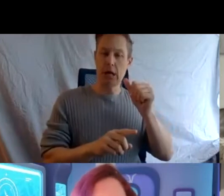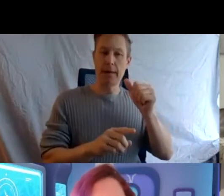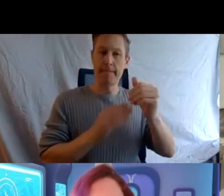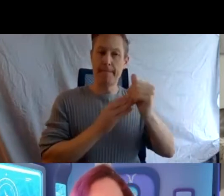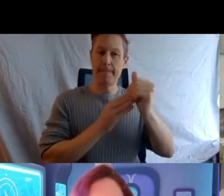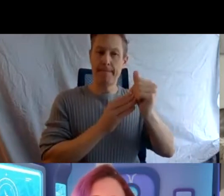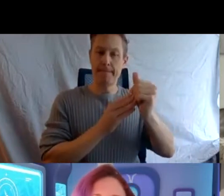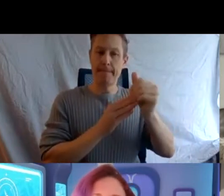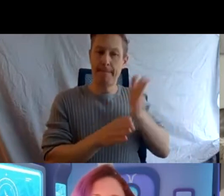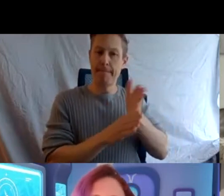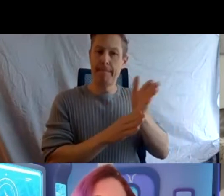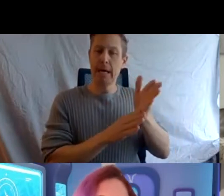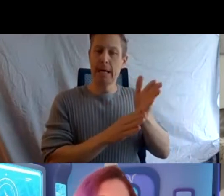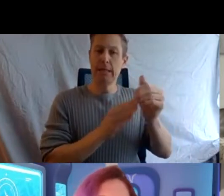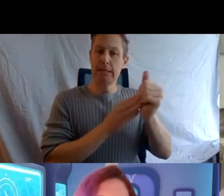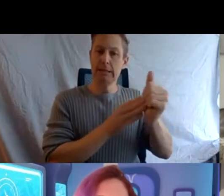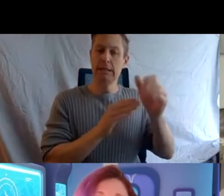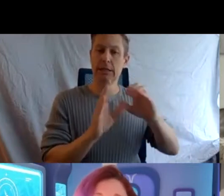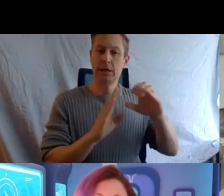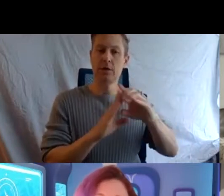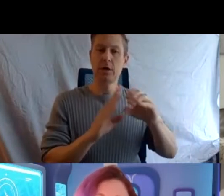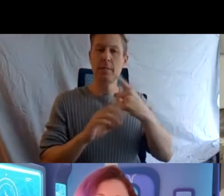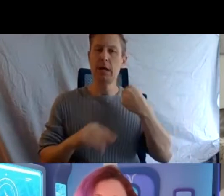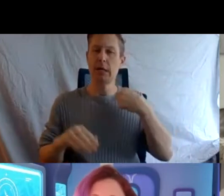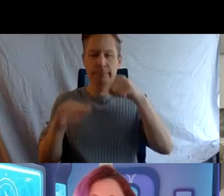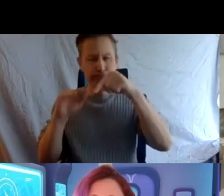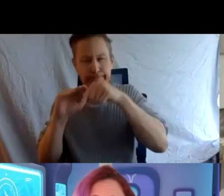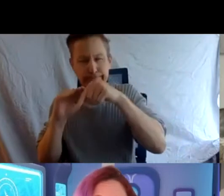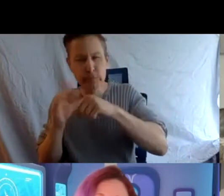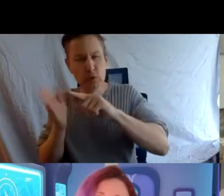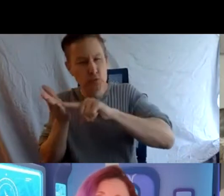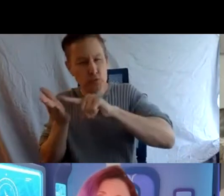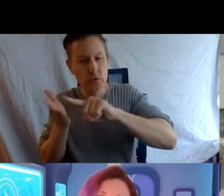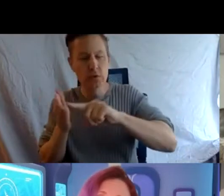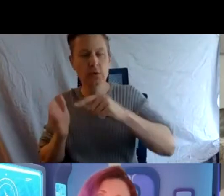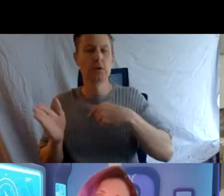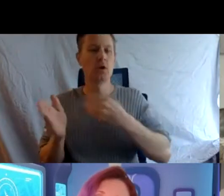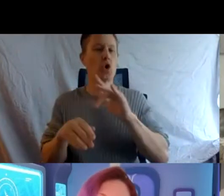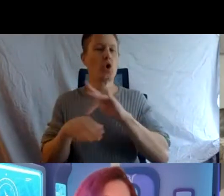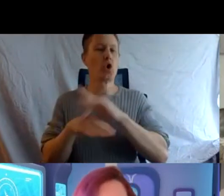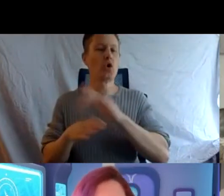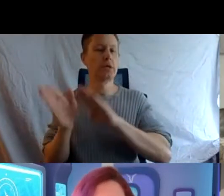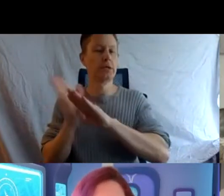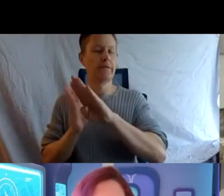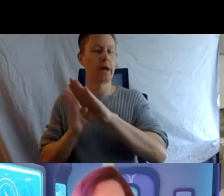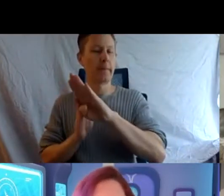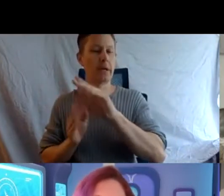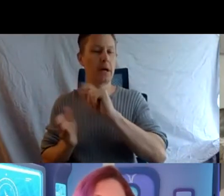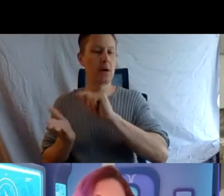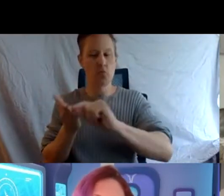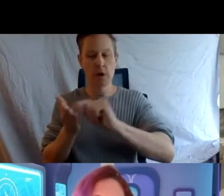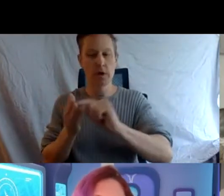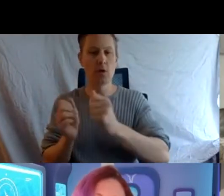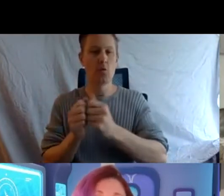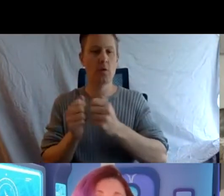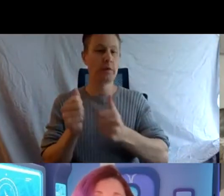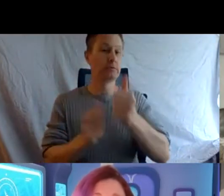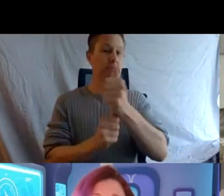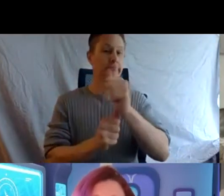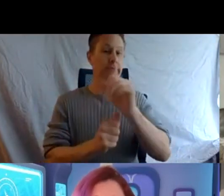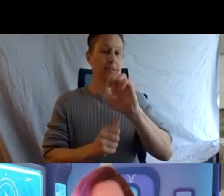and it seems in the early stages of development and writing with our development executive and